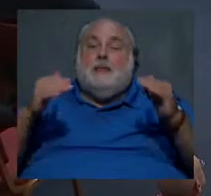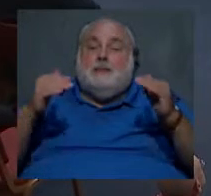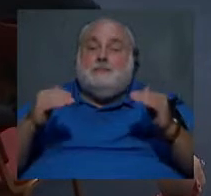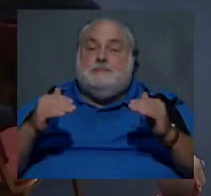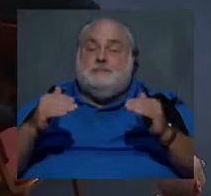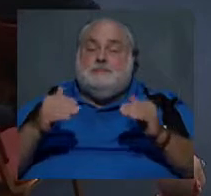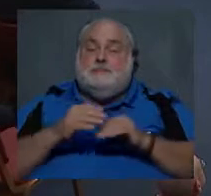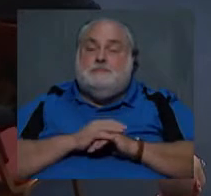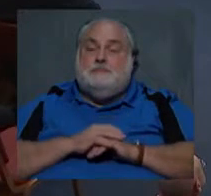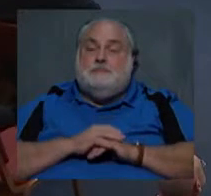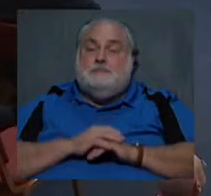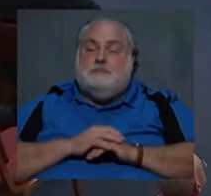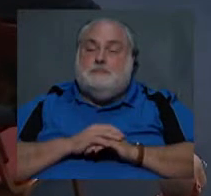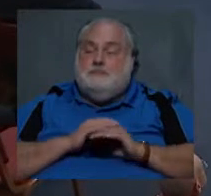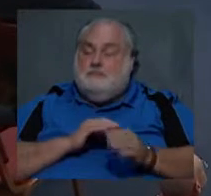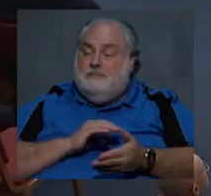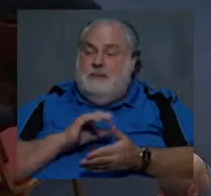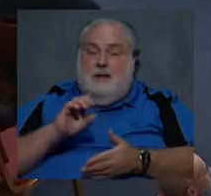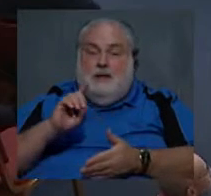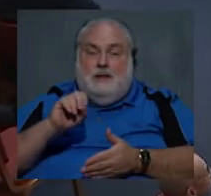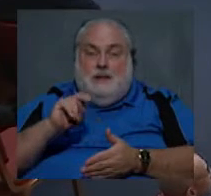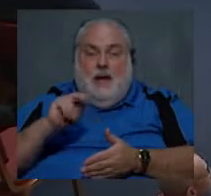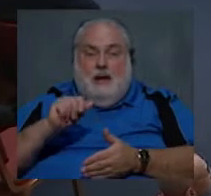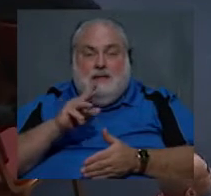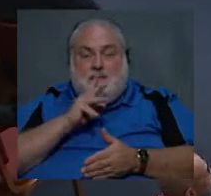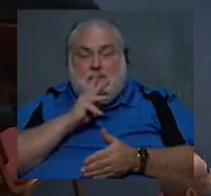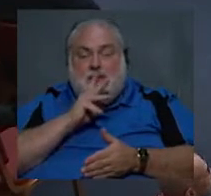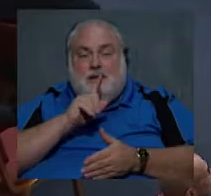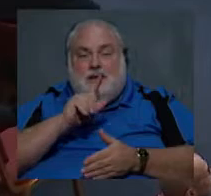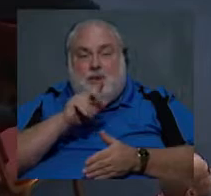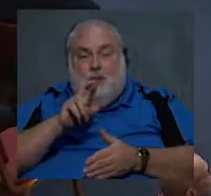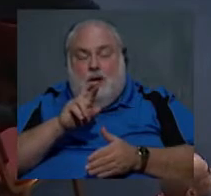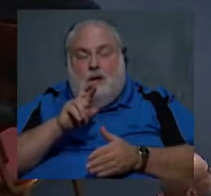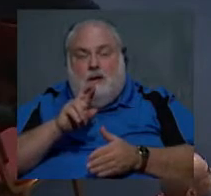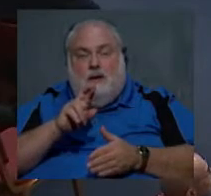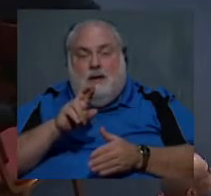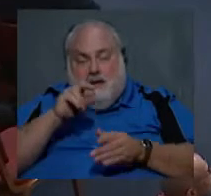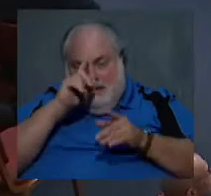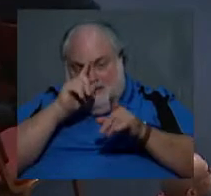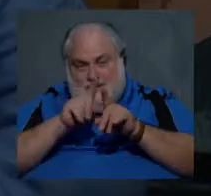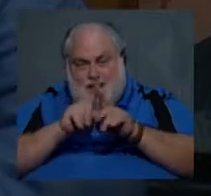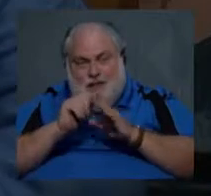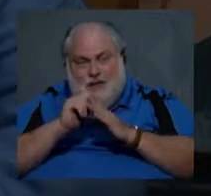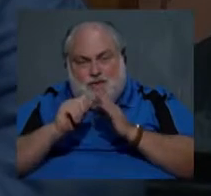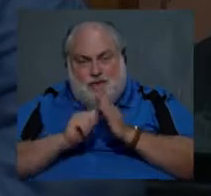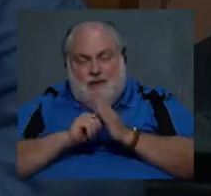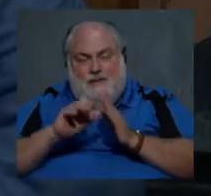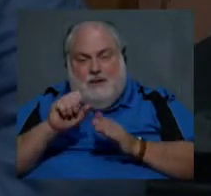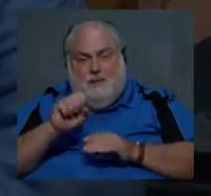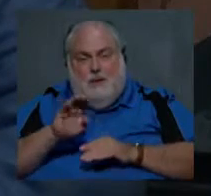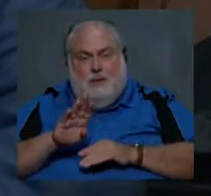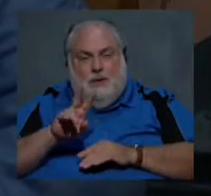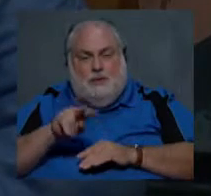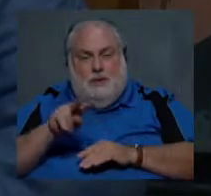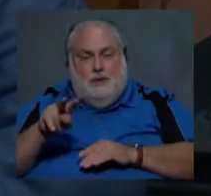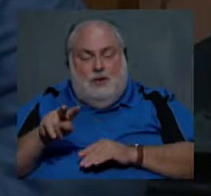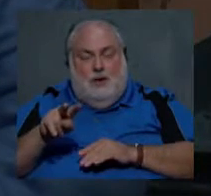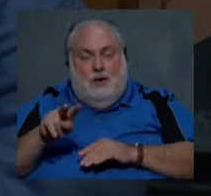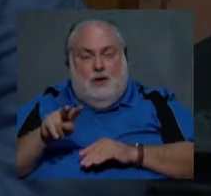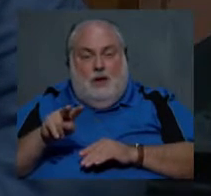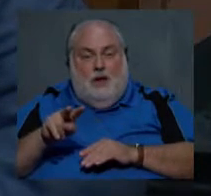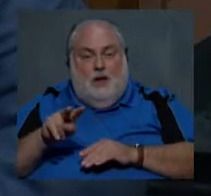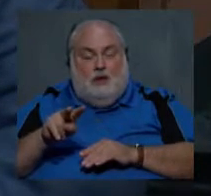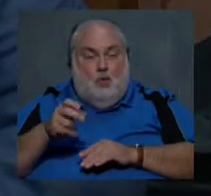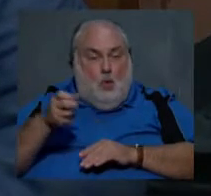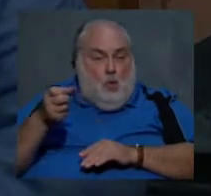presentation of the consent agenda. Donna? Little Rock Planning Commission Subdivision Consent Agenda, February 22nd, 2018. Items for